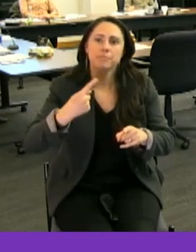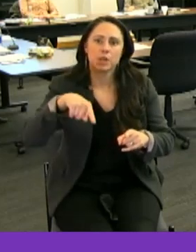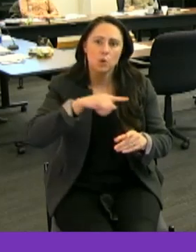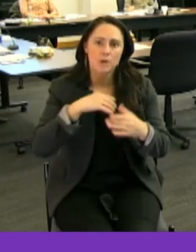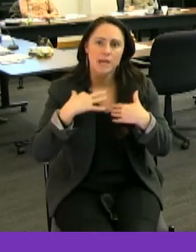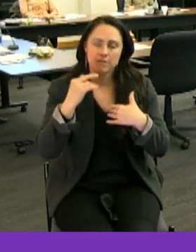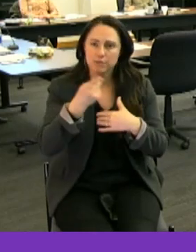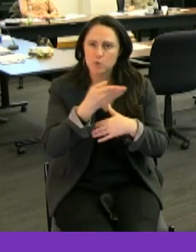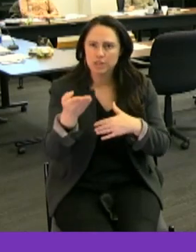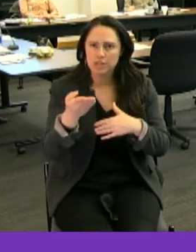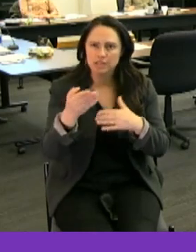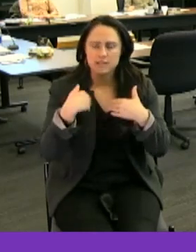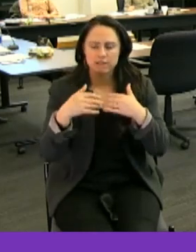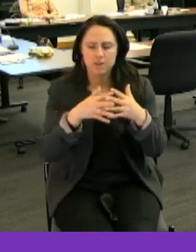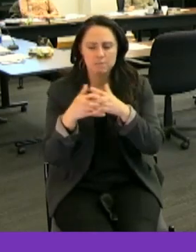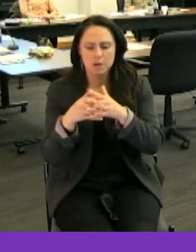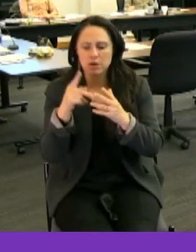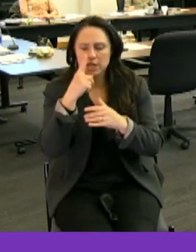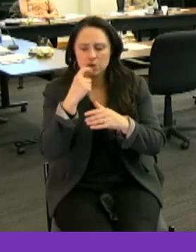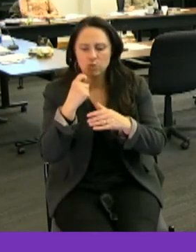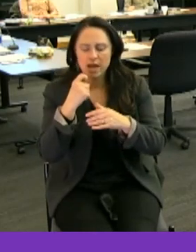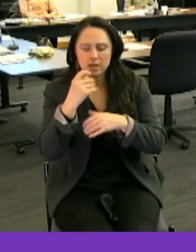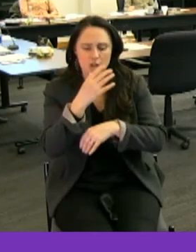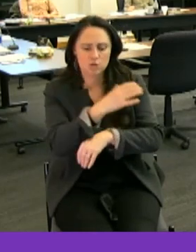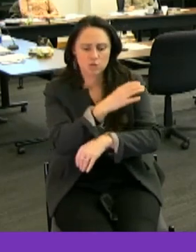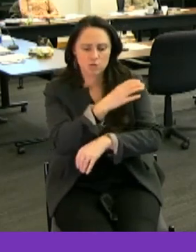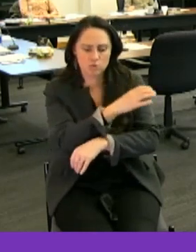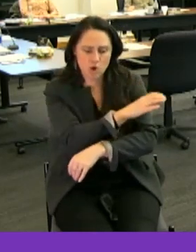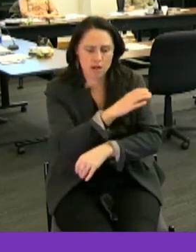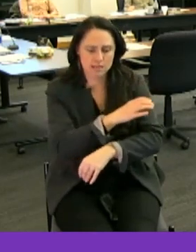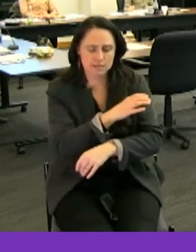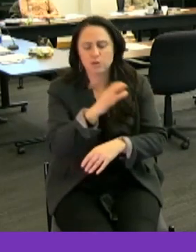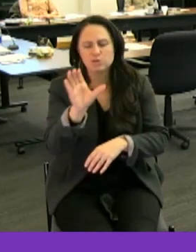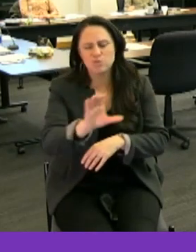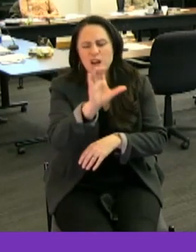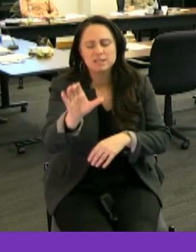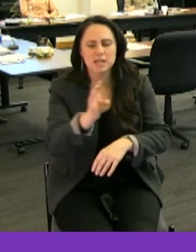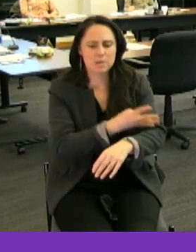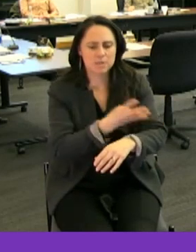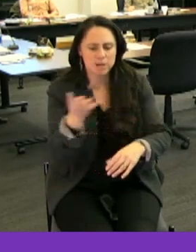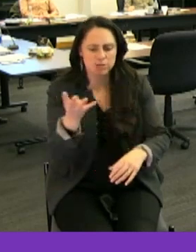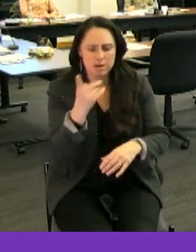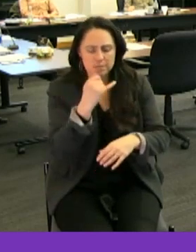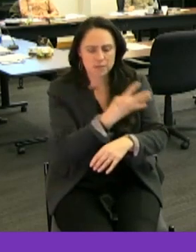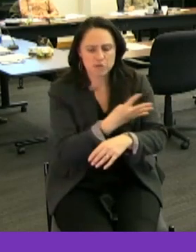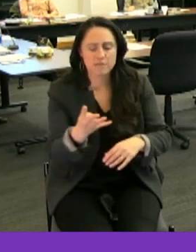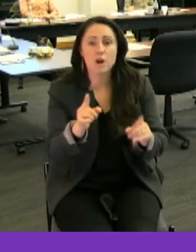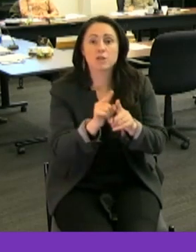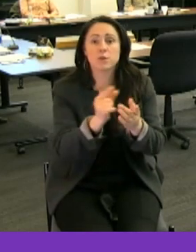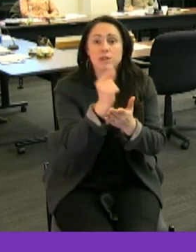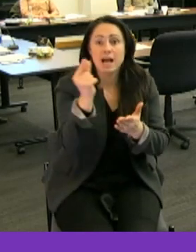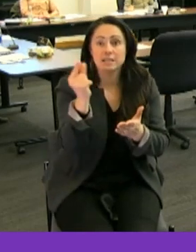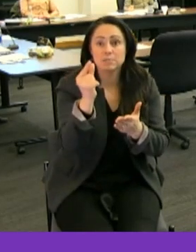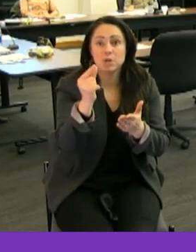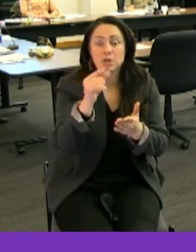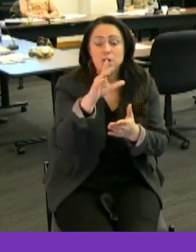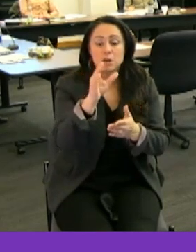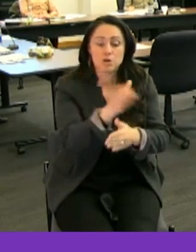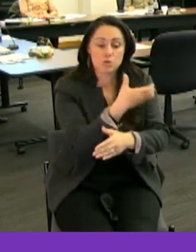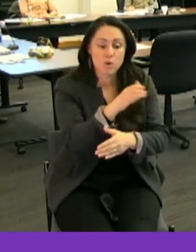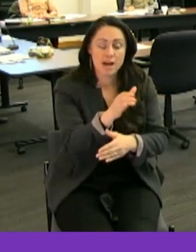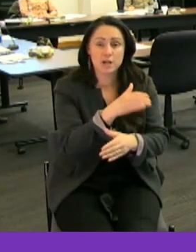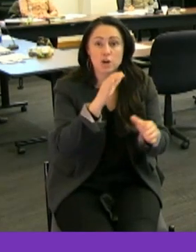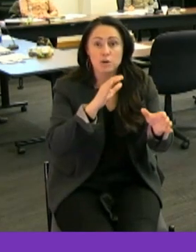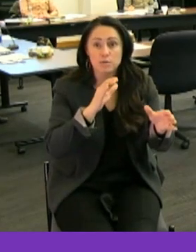We have a couple things. We have the American Red Cross Blood Drive, which I'll also talk about. A gospel choir performance that happened. Step Into